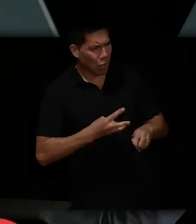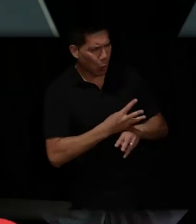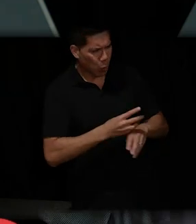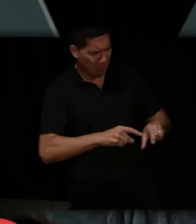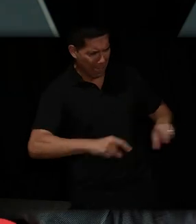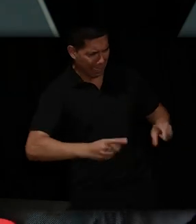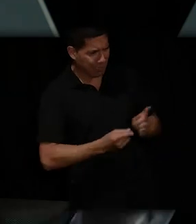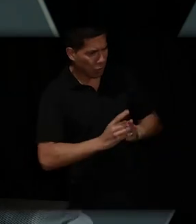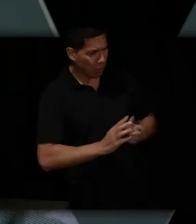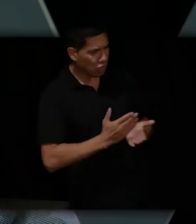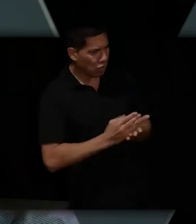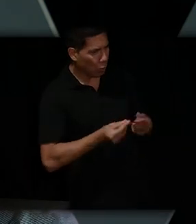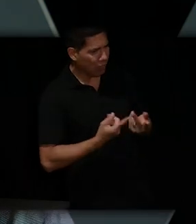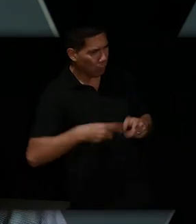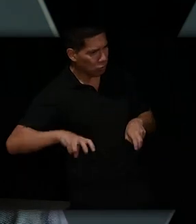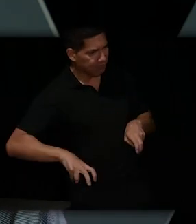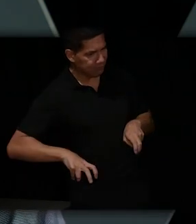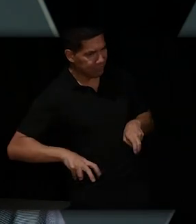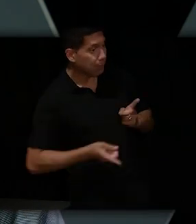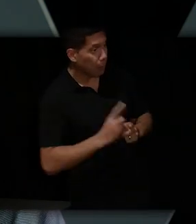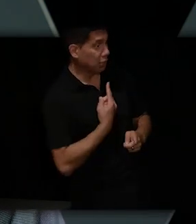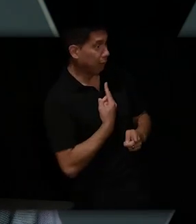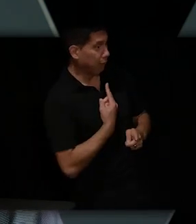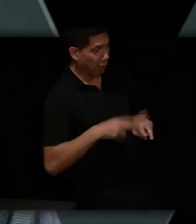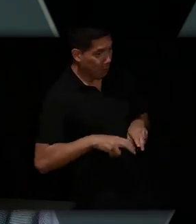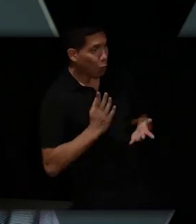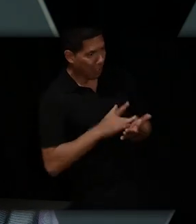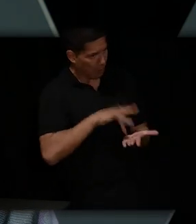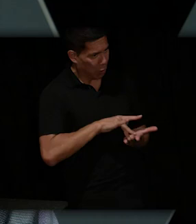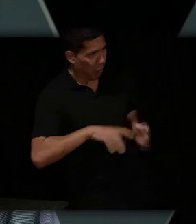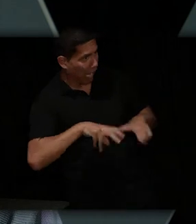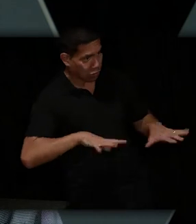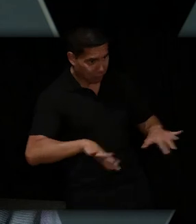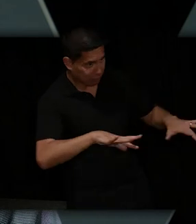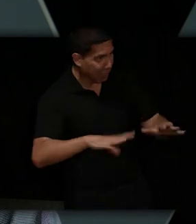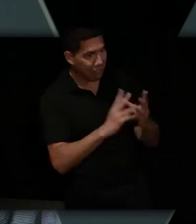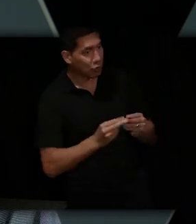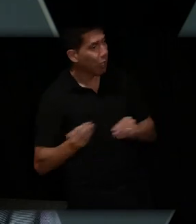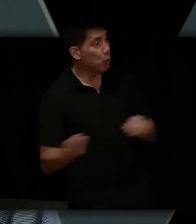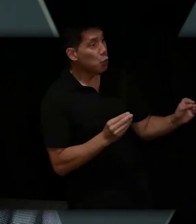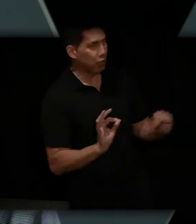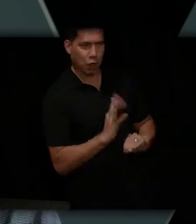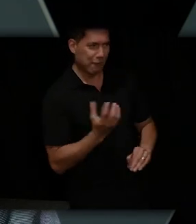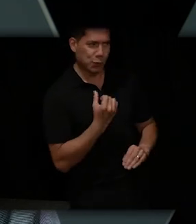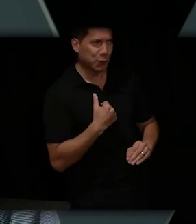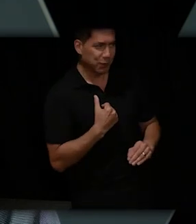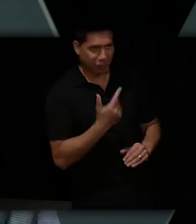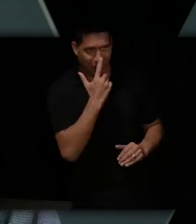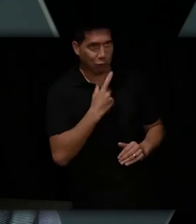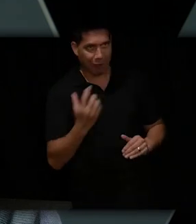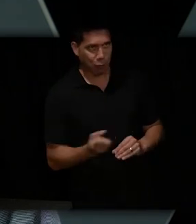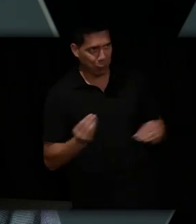someone, sometimes it was my own, but it was right in the heart of the action, so I never wanted to move. Unfortunately, I never had to. But the way the day would normally work